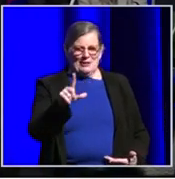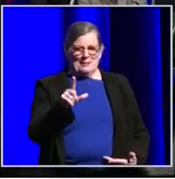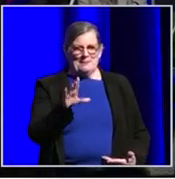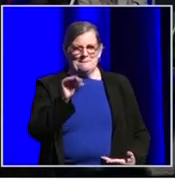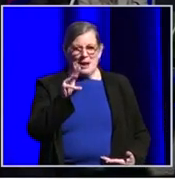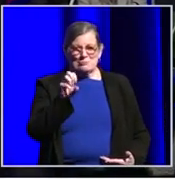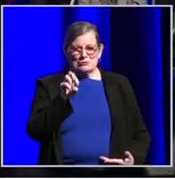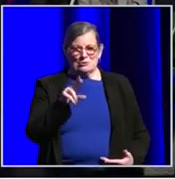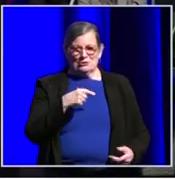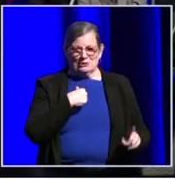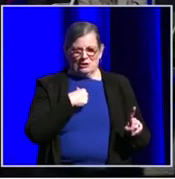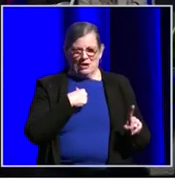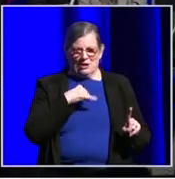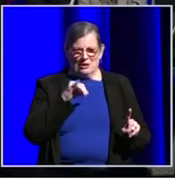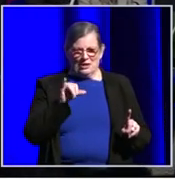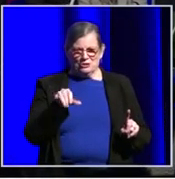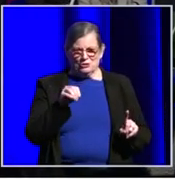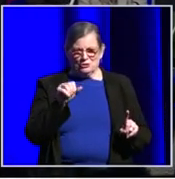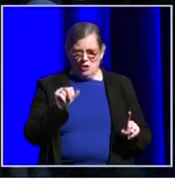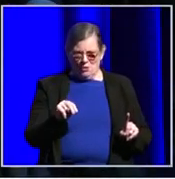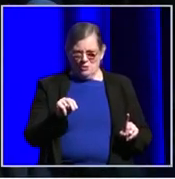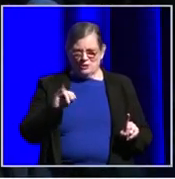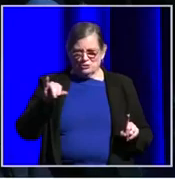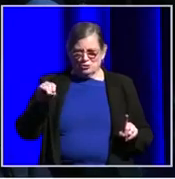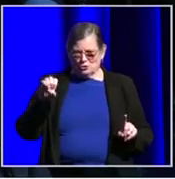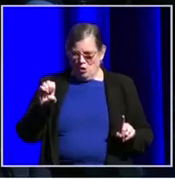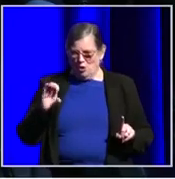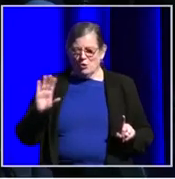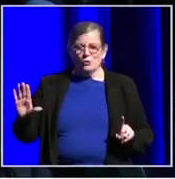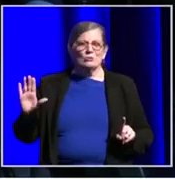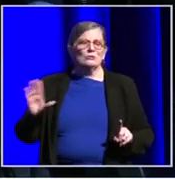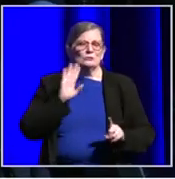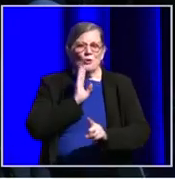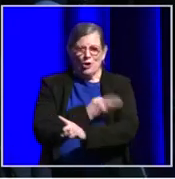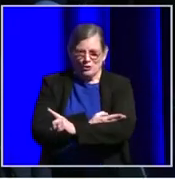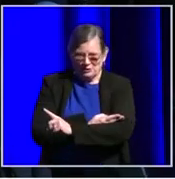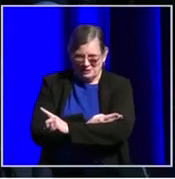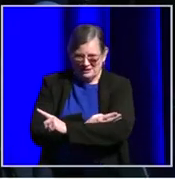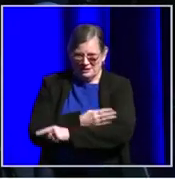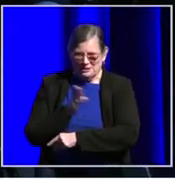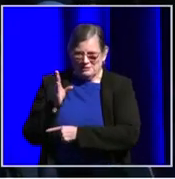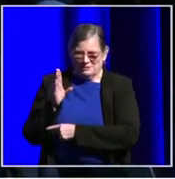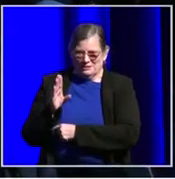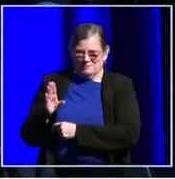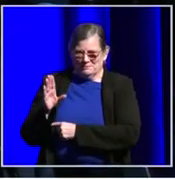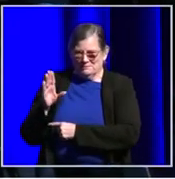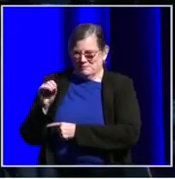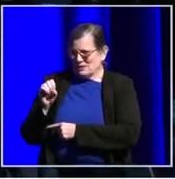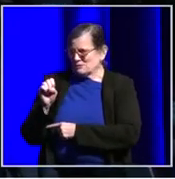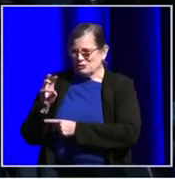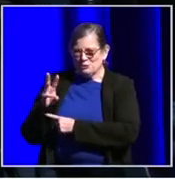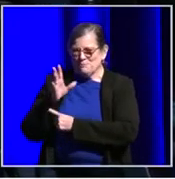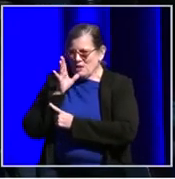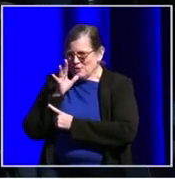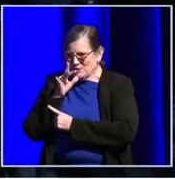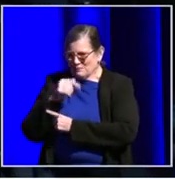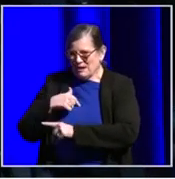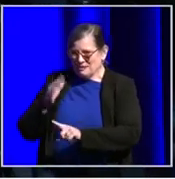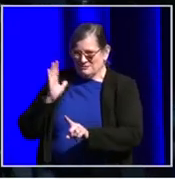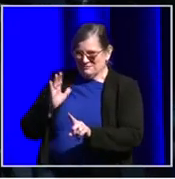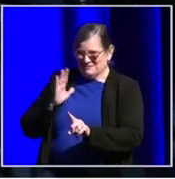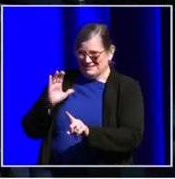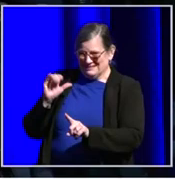Bowser's daughter. I am Miranda Bowser's mother. I am an ANC commissioner, a